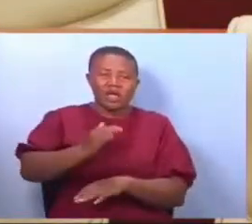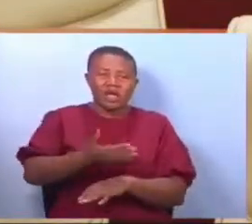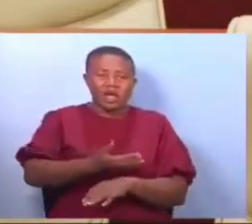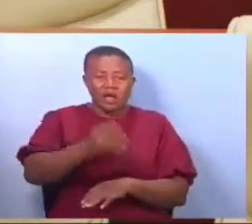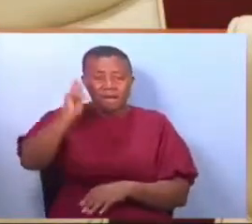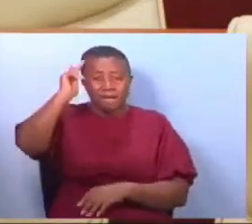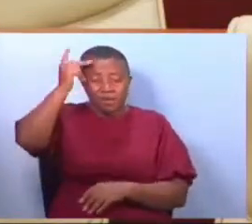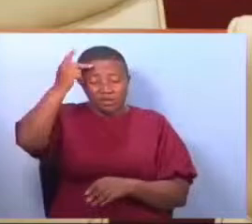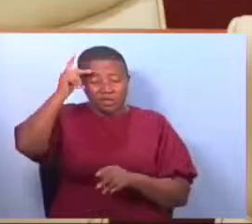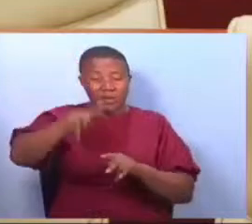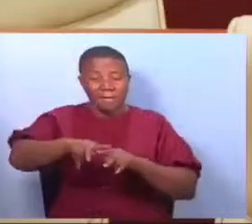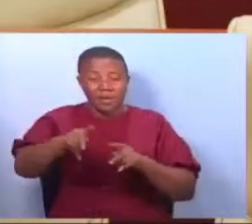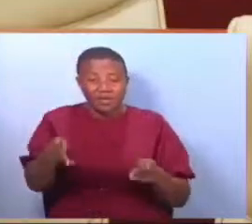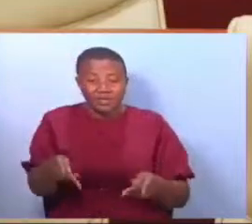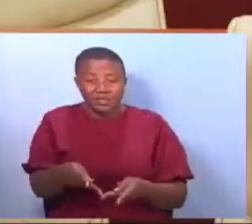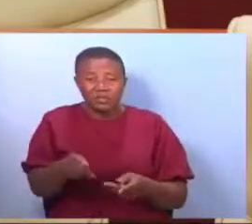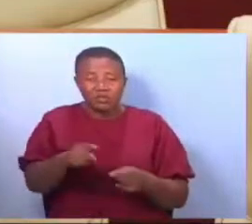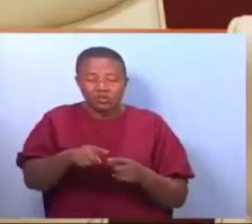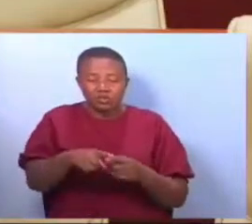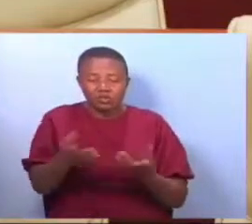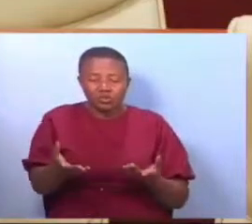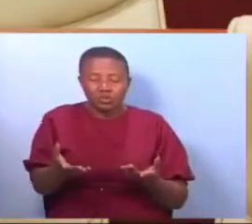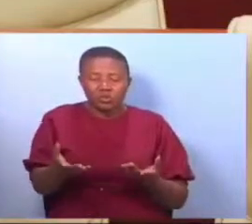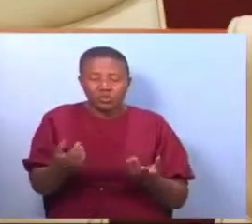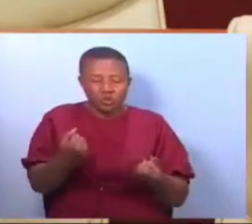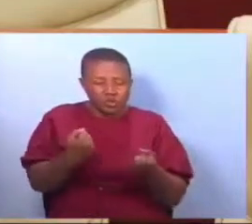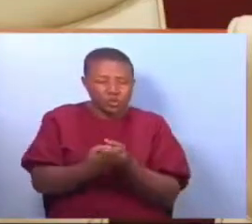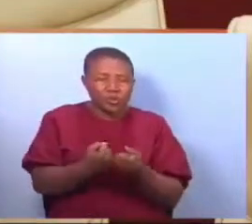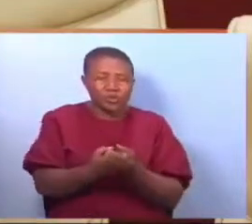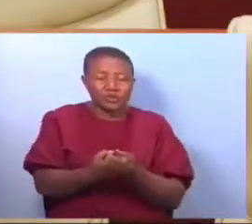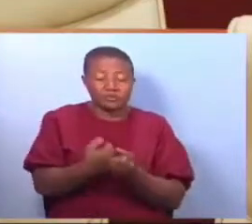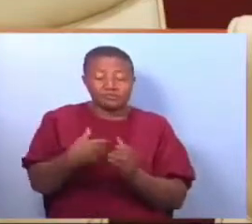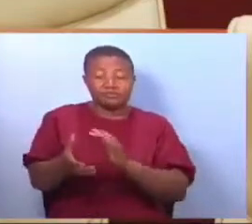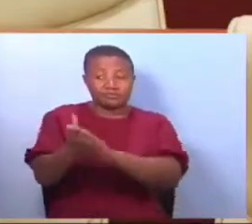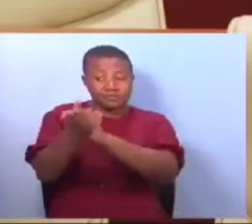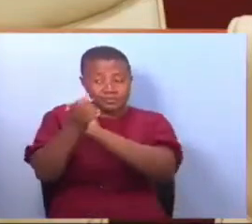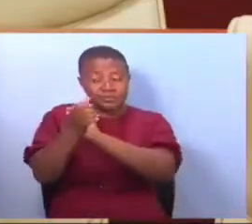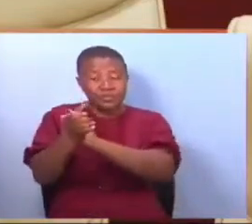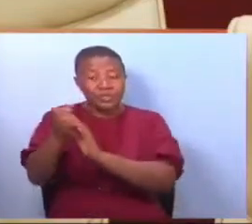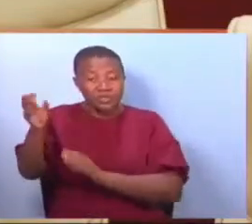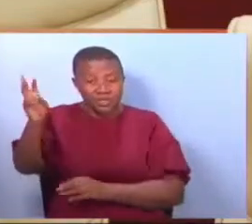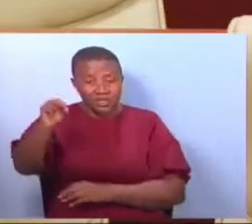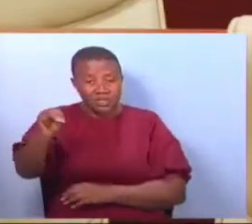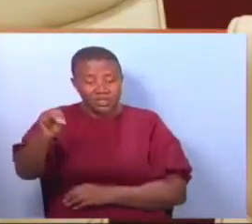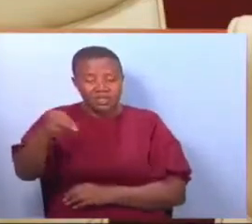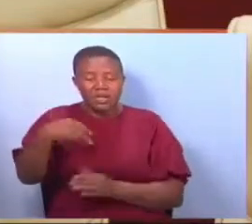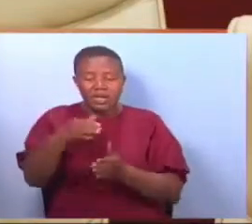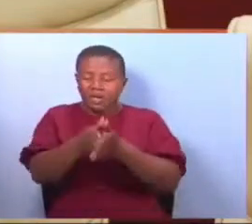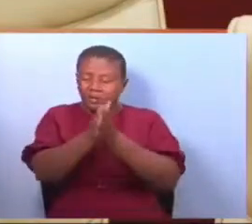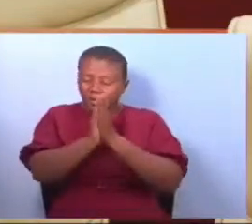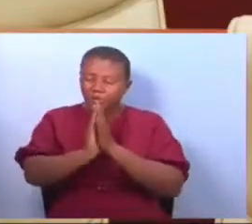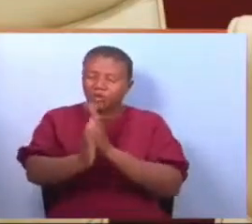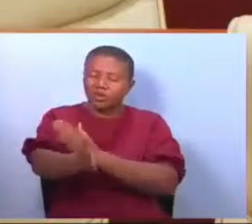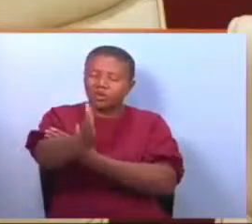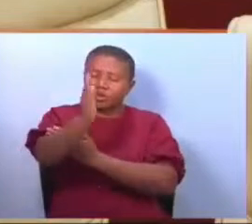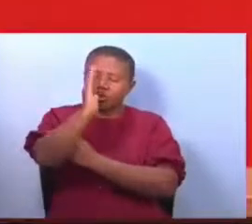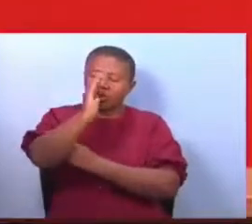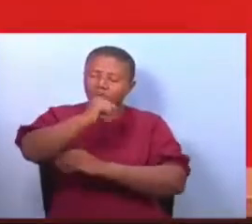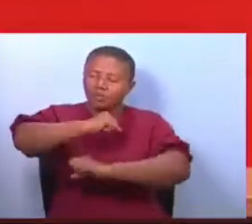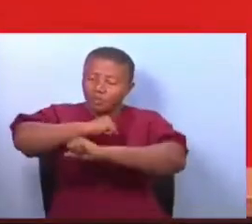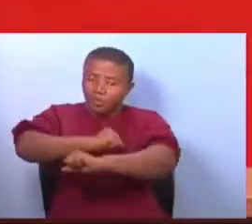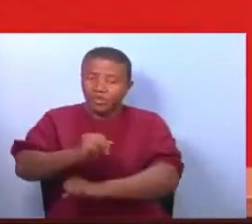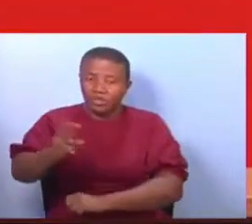them. On that note, Mr. Speaker, I congratulate my colleague and I pray that the good Lord guides him wherever he finds